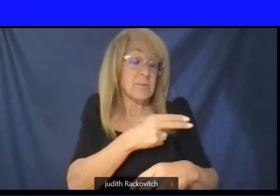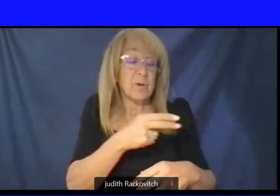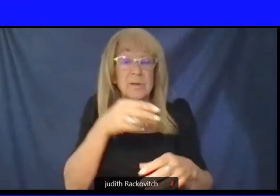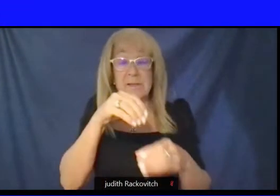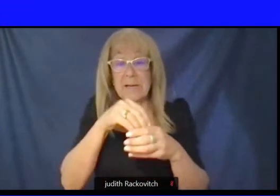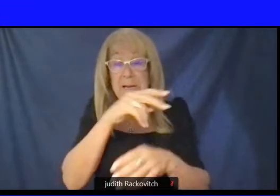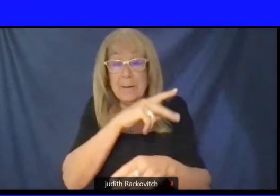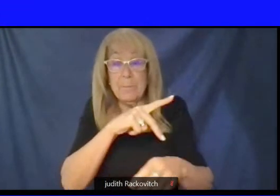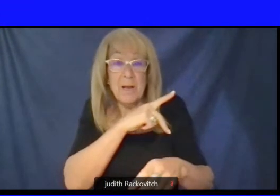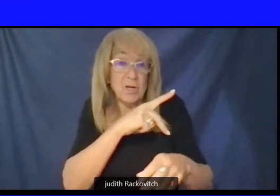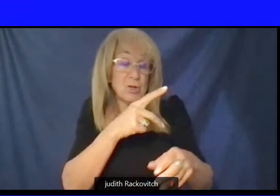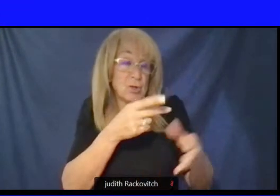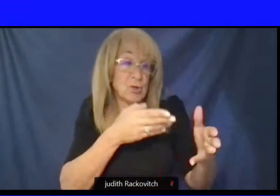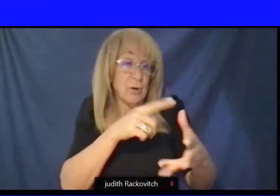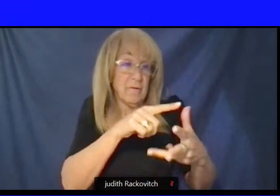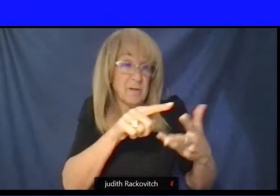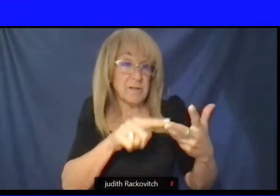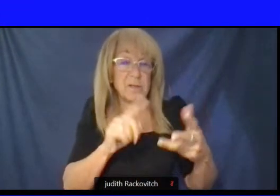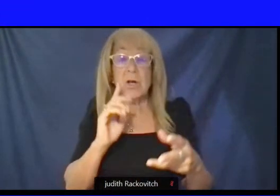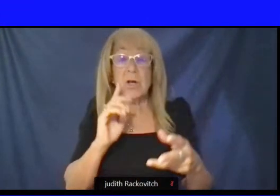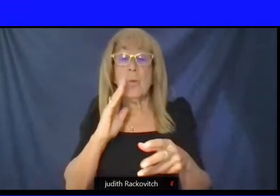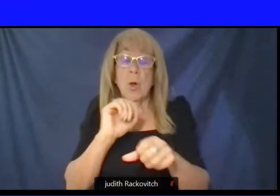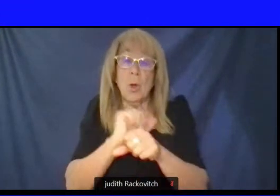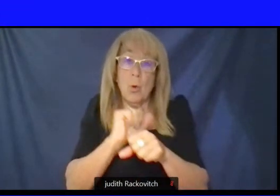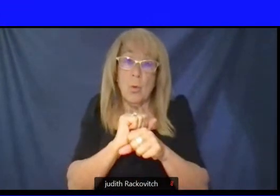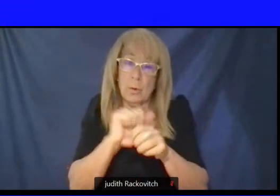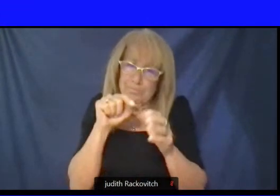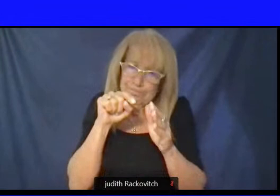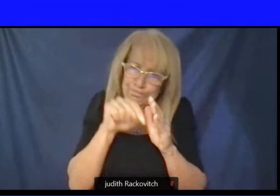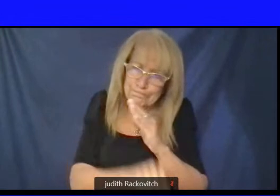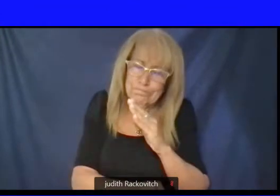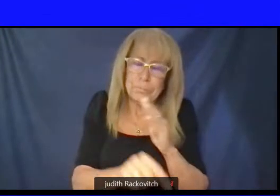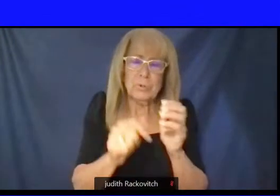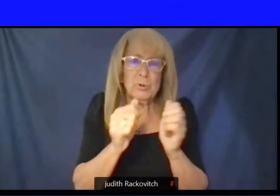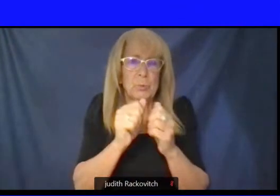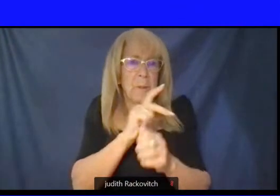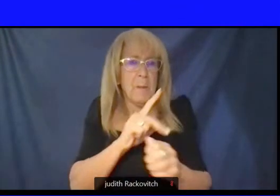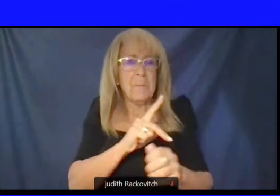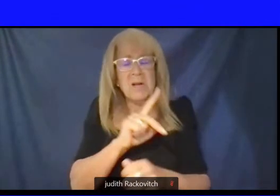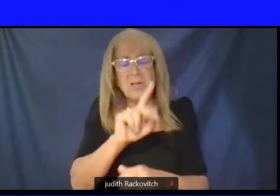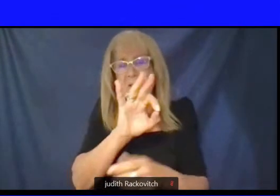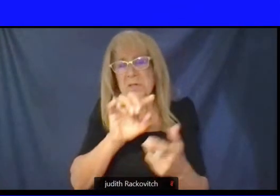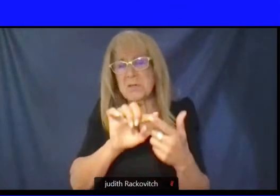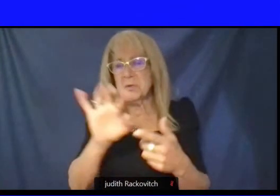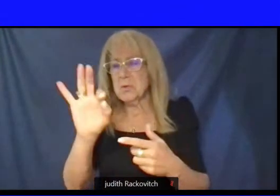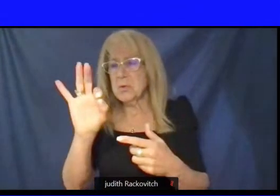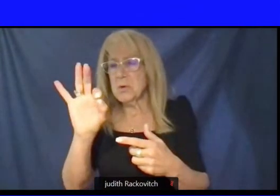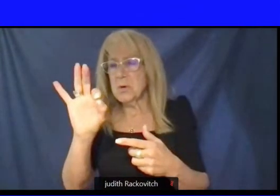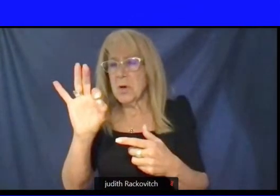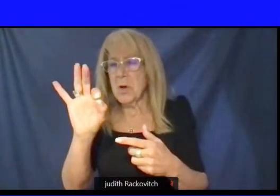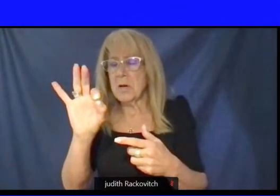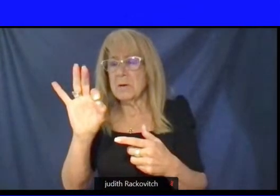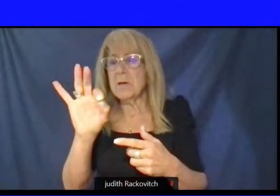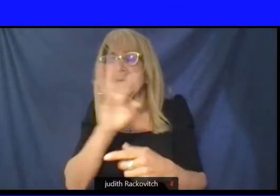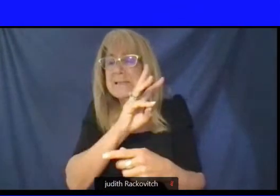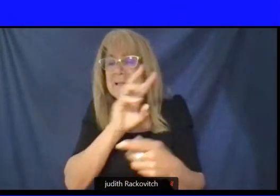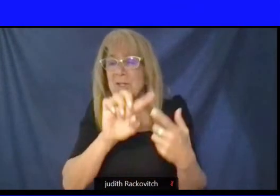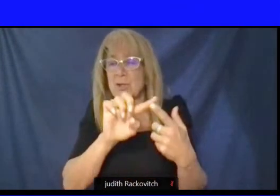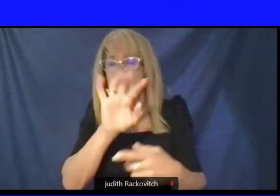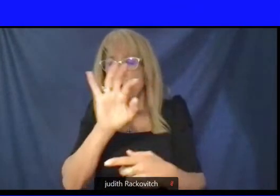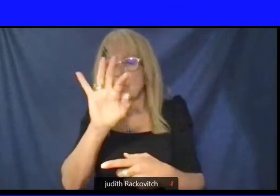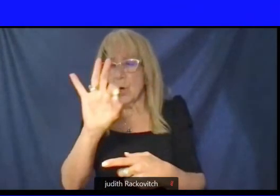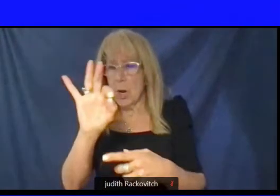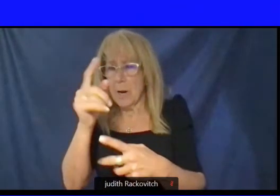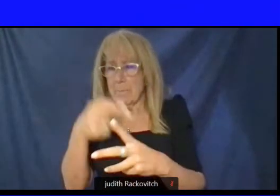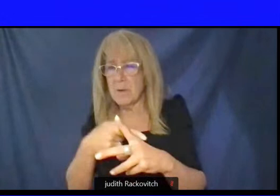in our health home. It's more They would not be like completely let go and not